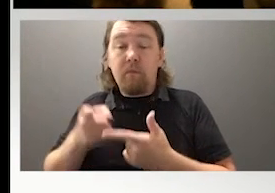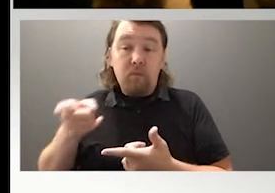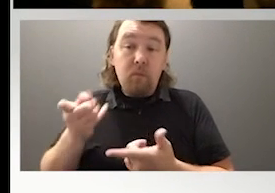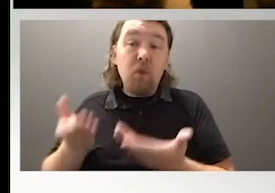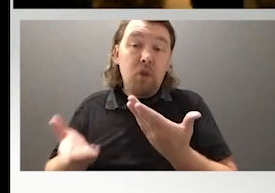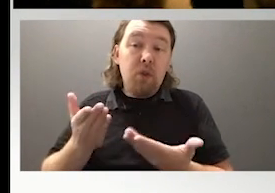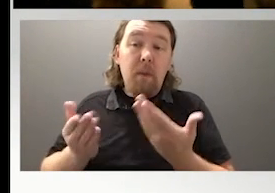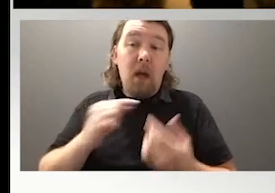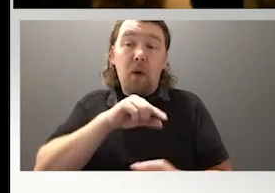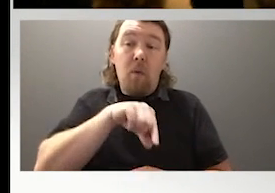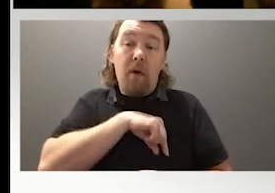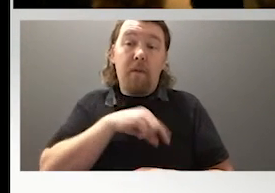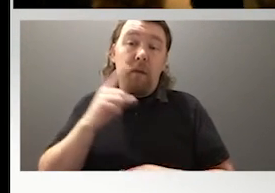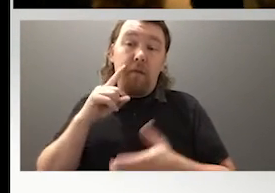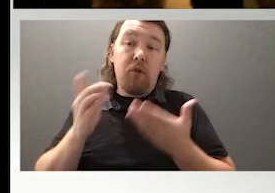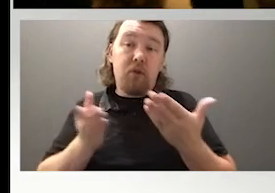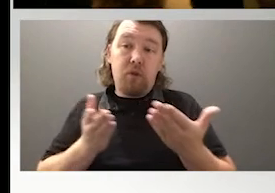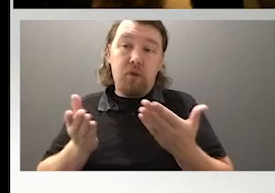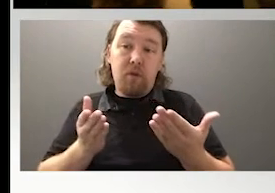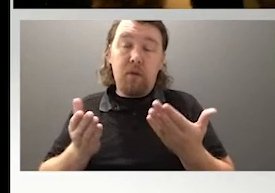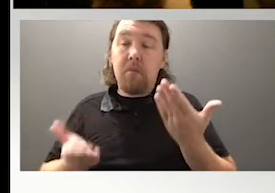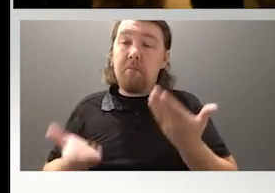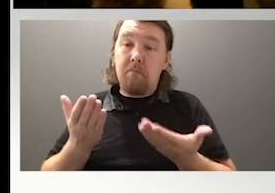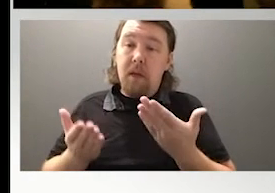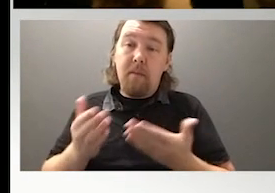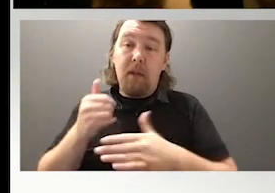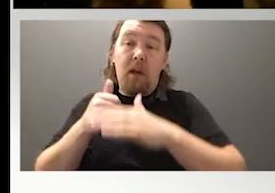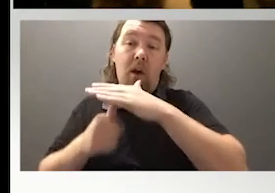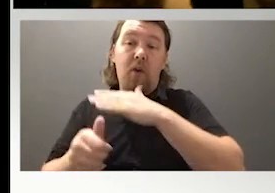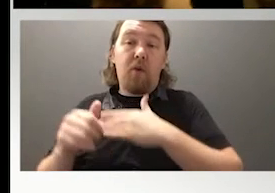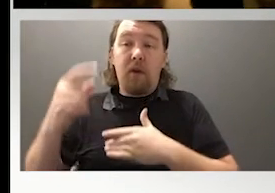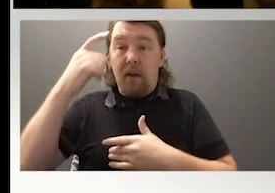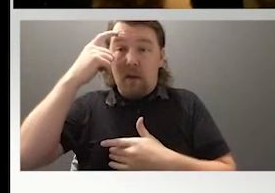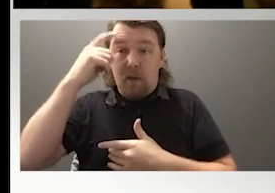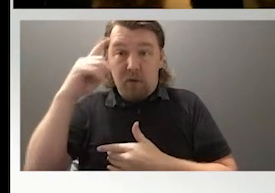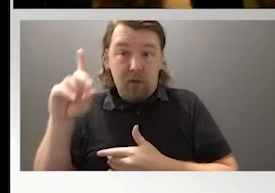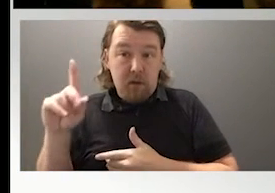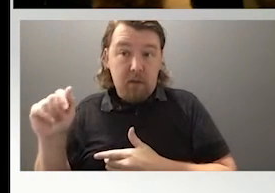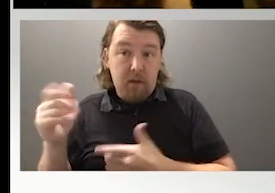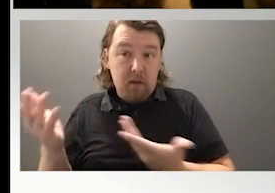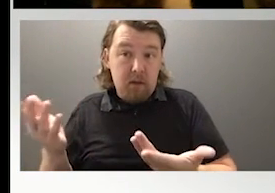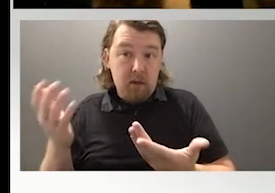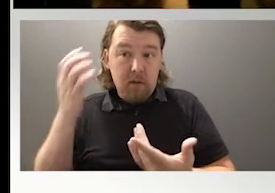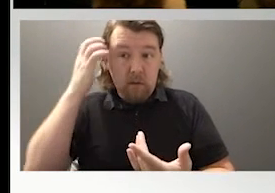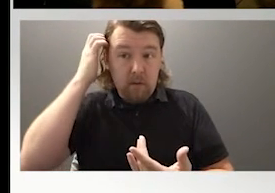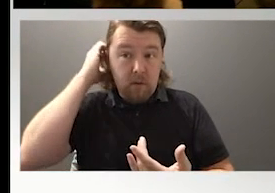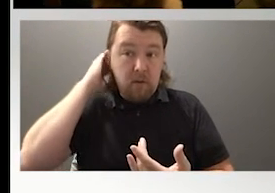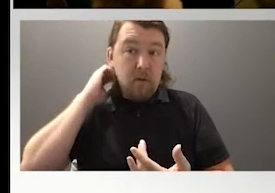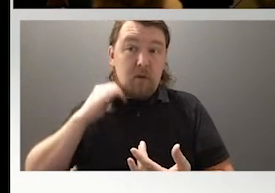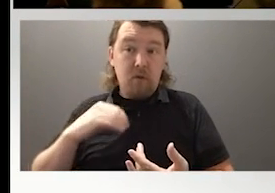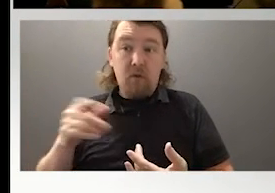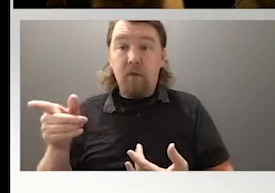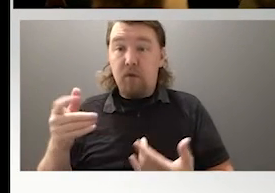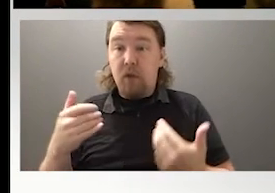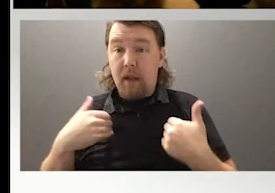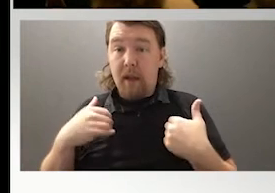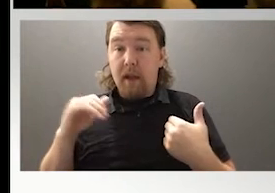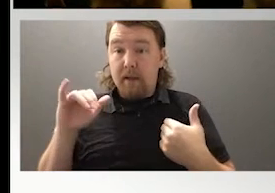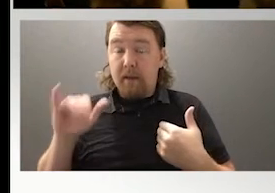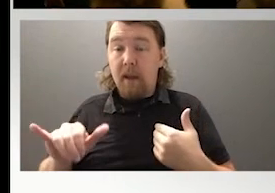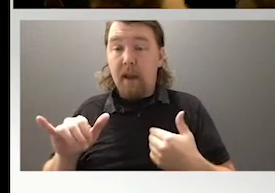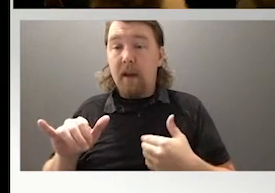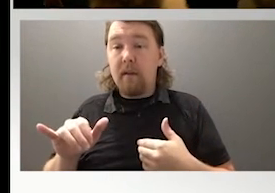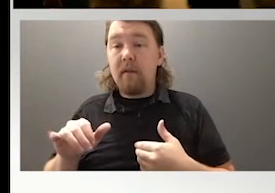she may be eligible for services, maybe under intellectual disability. So if she also has a diagnosis of an